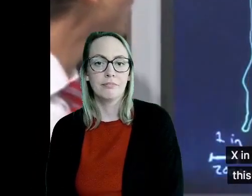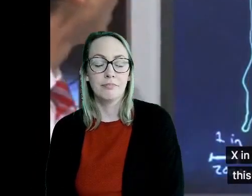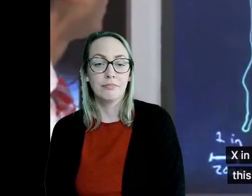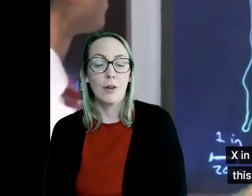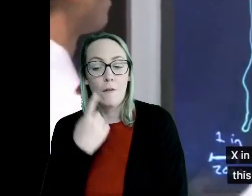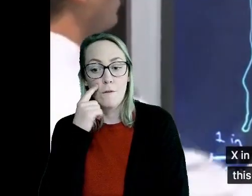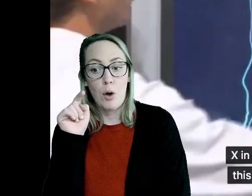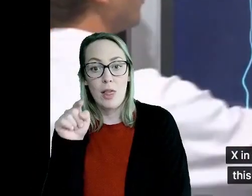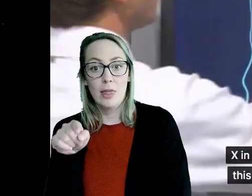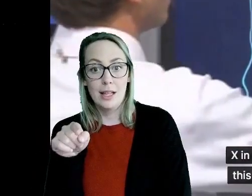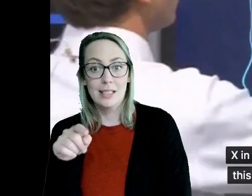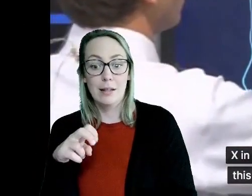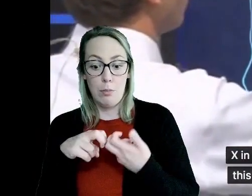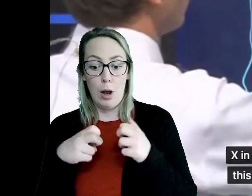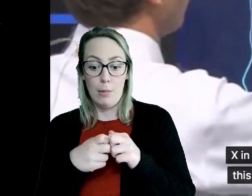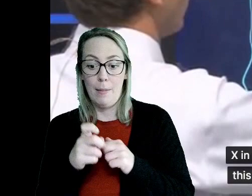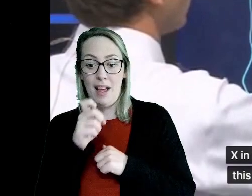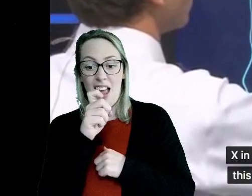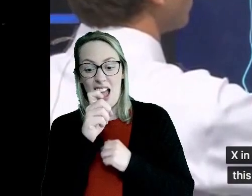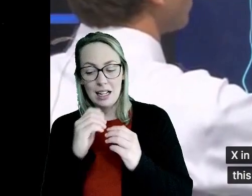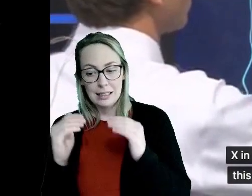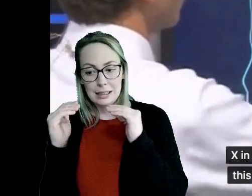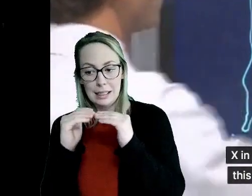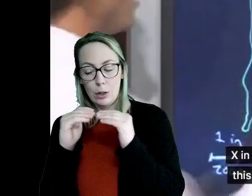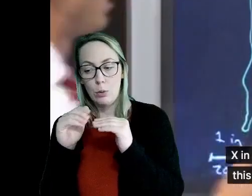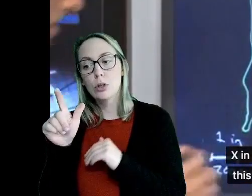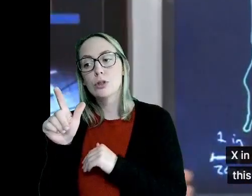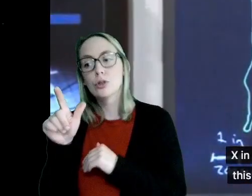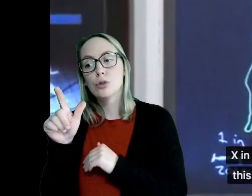equals 2,800 miles.